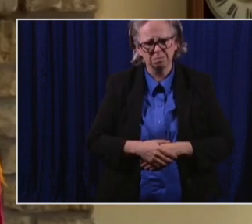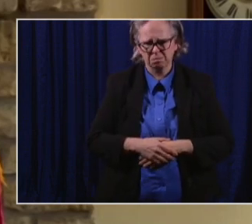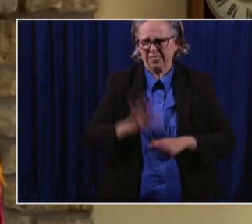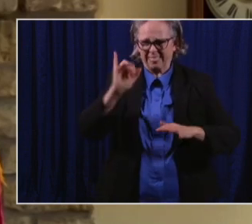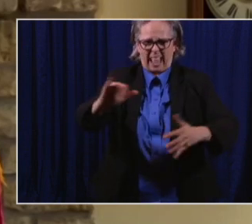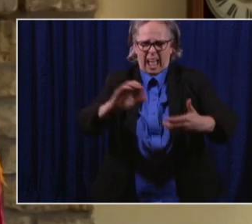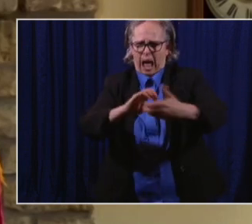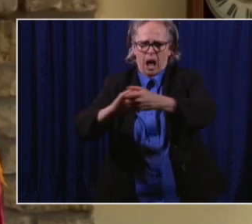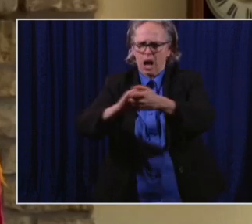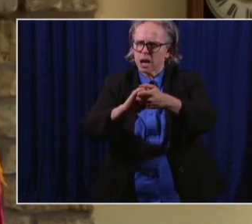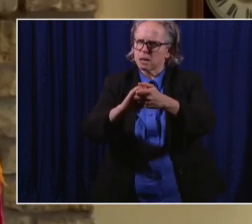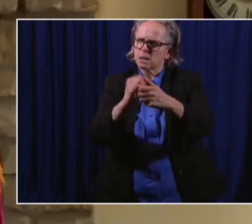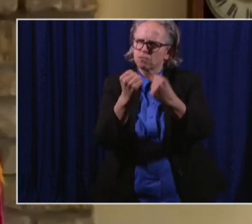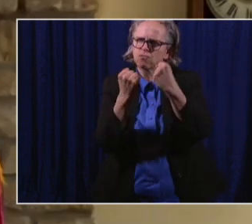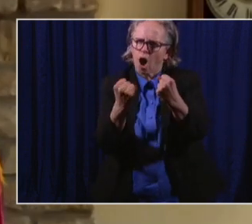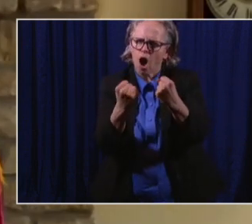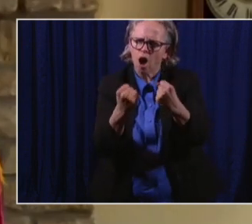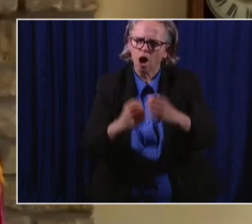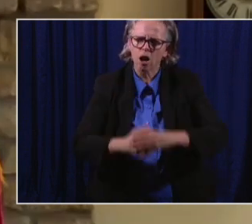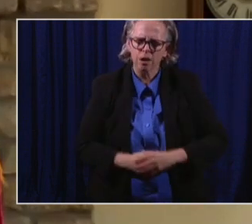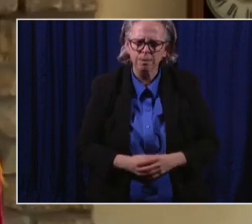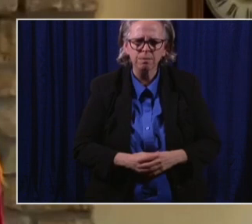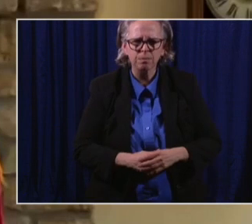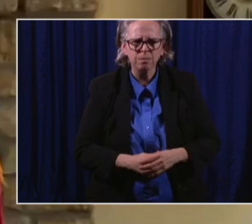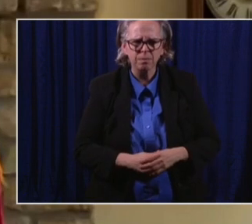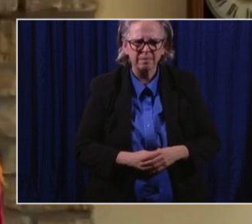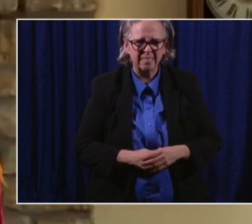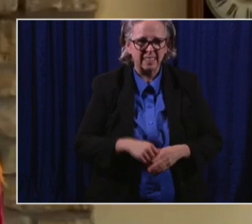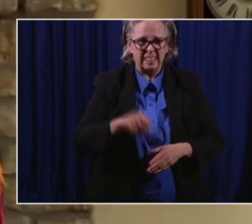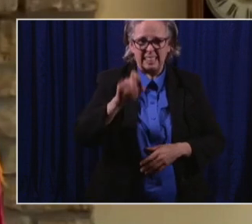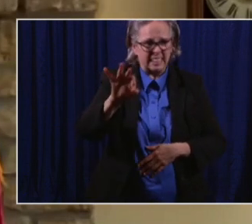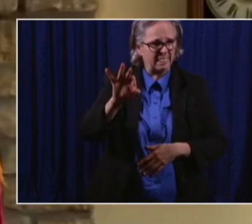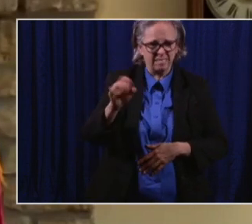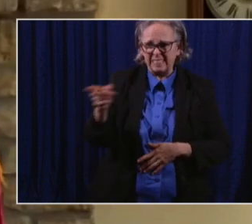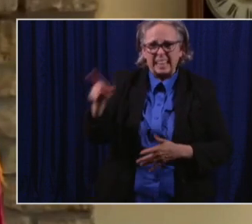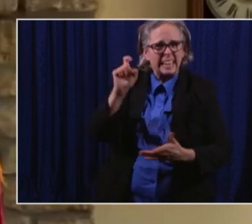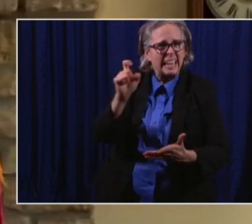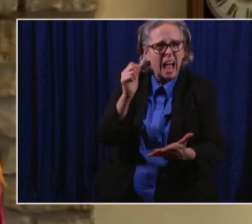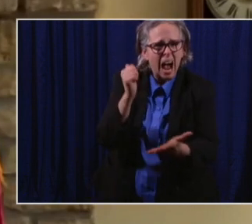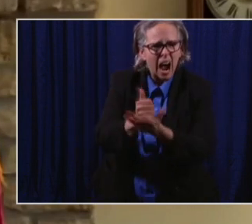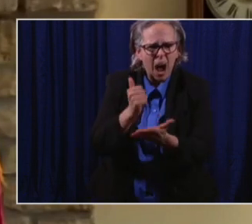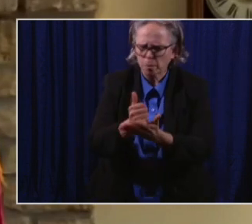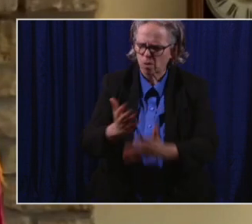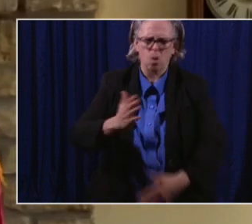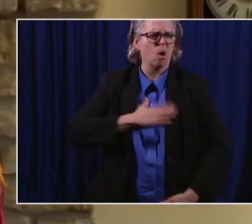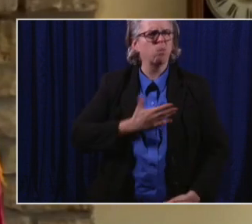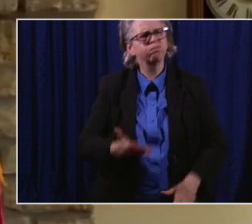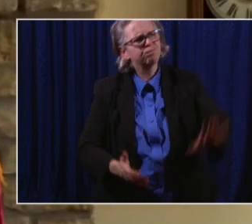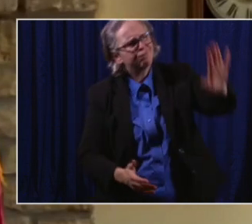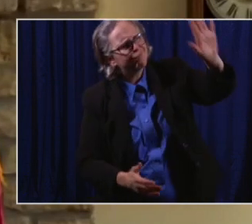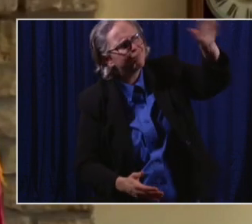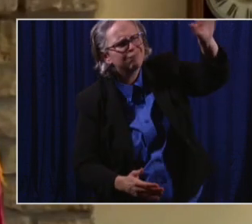exists. So, anytime that we can be of help in that area to facilitate that,